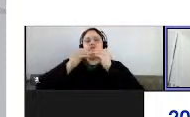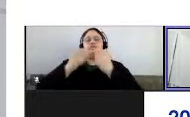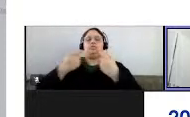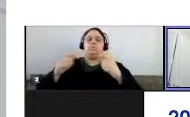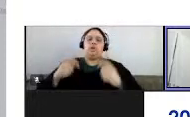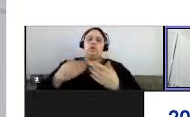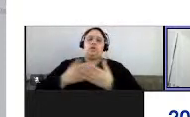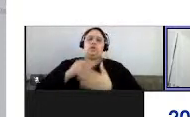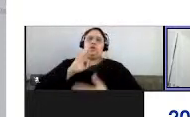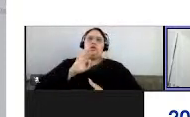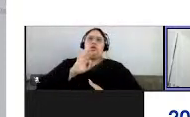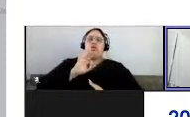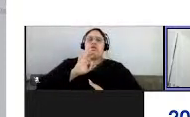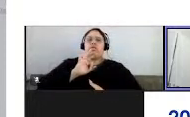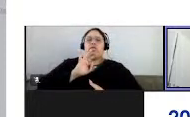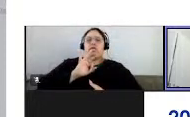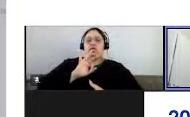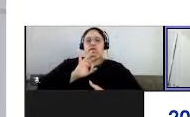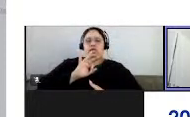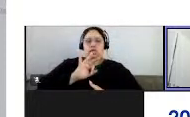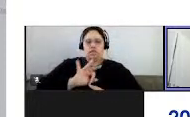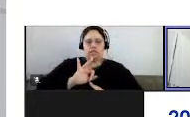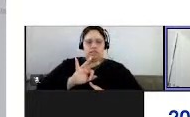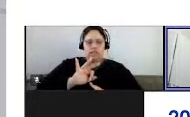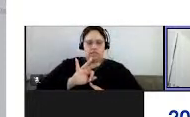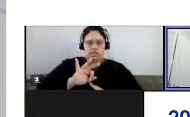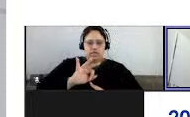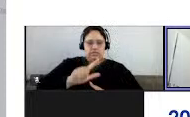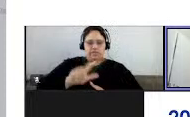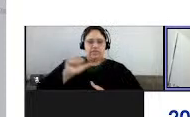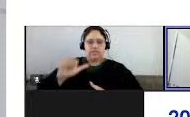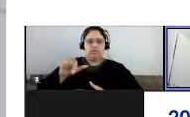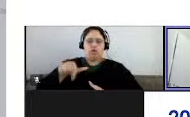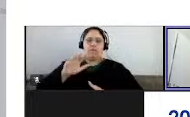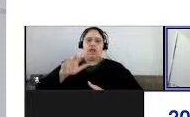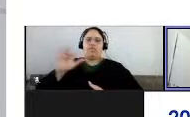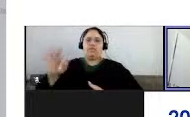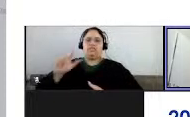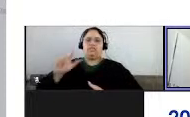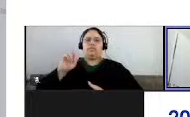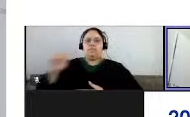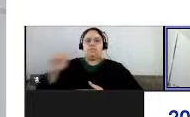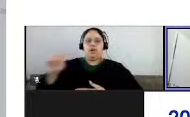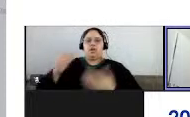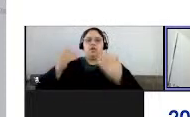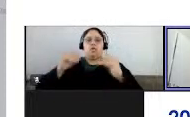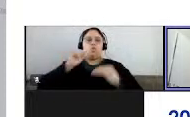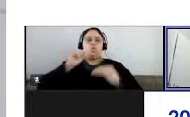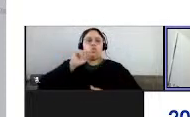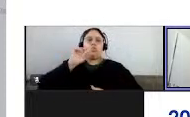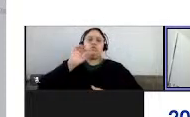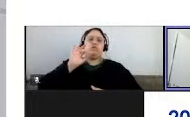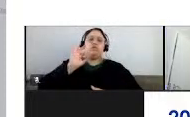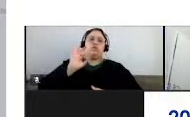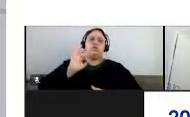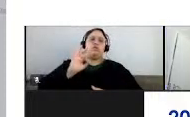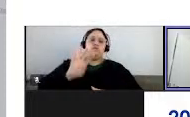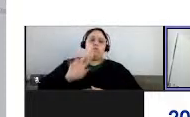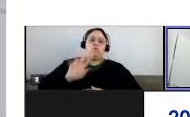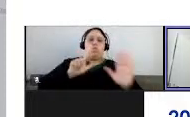76,937 million. For the quarter, spent 102.4%, and the spent was